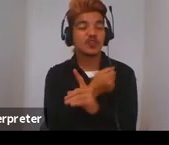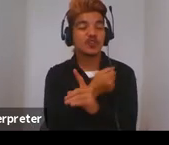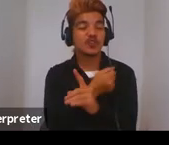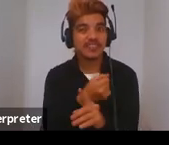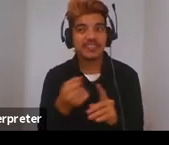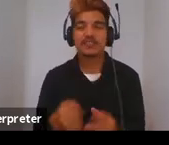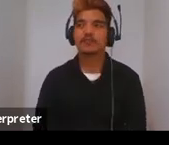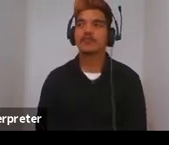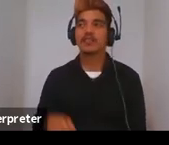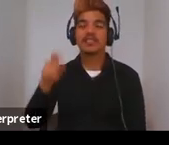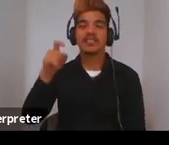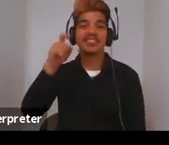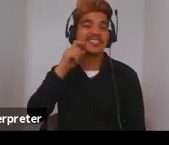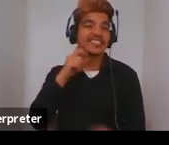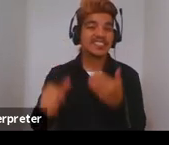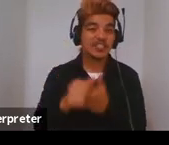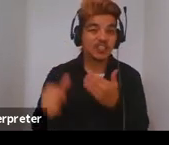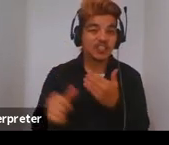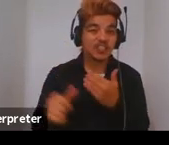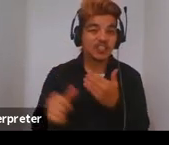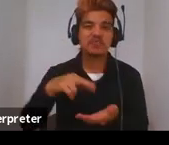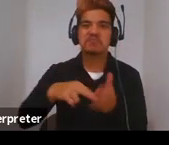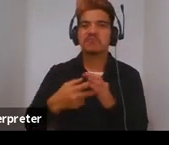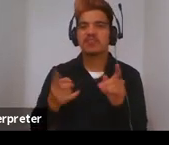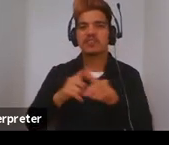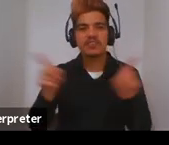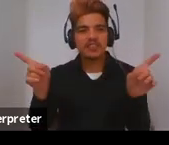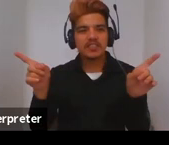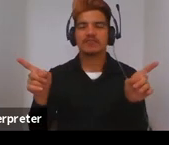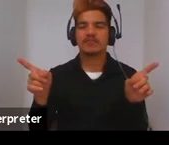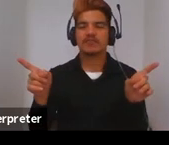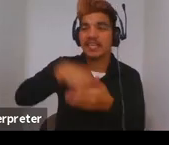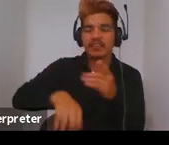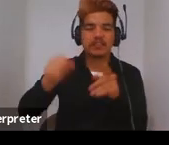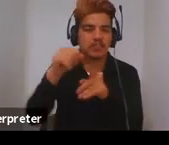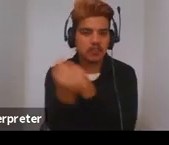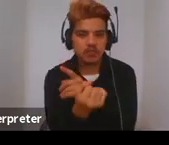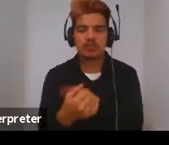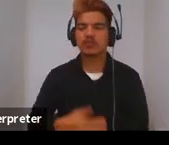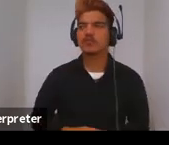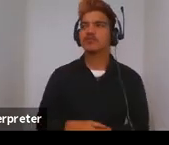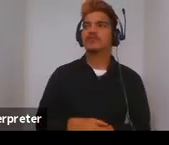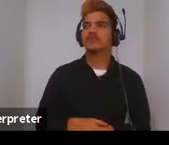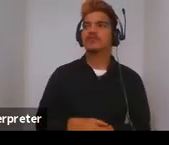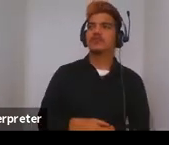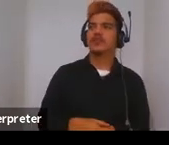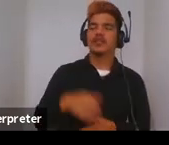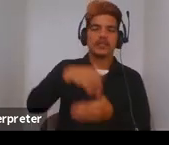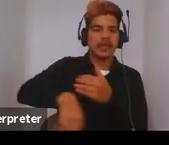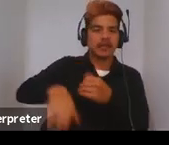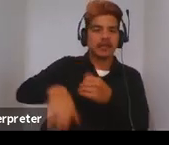sexual violence means different things in different situations. It means different things in different